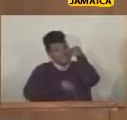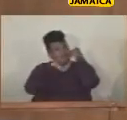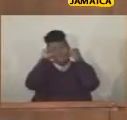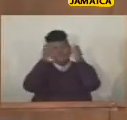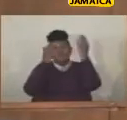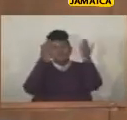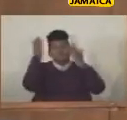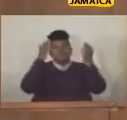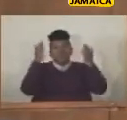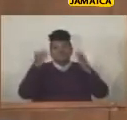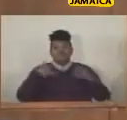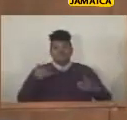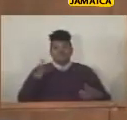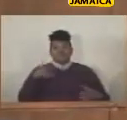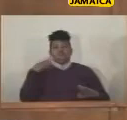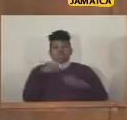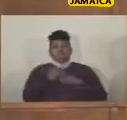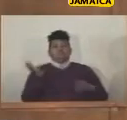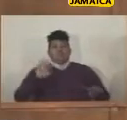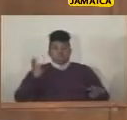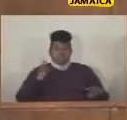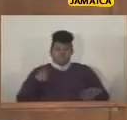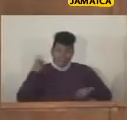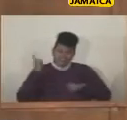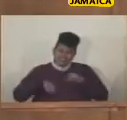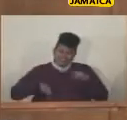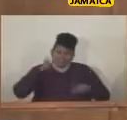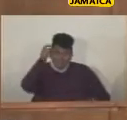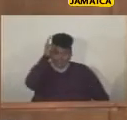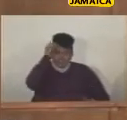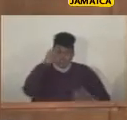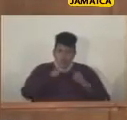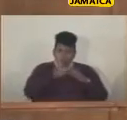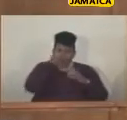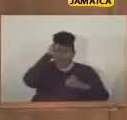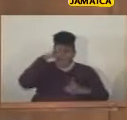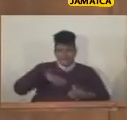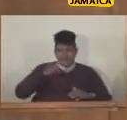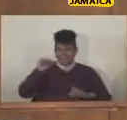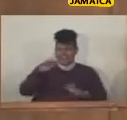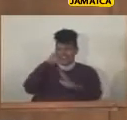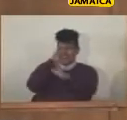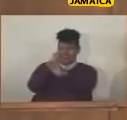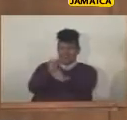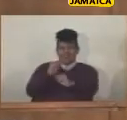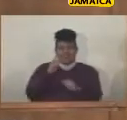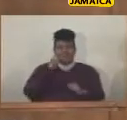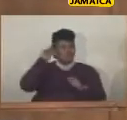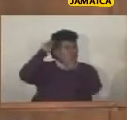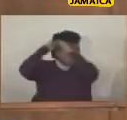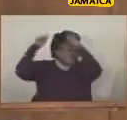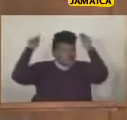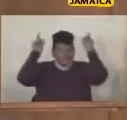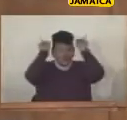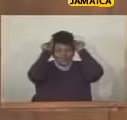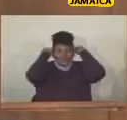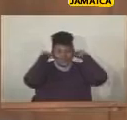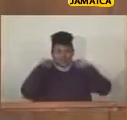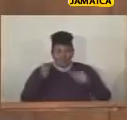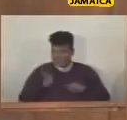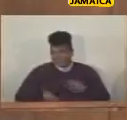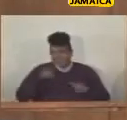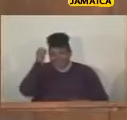several things which contribute to this. And I am of the belief that when a